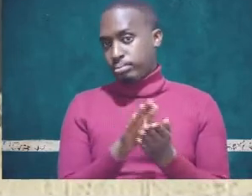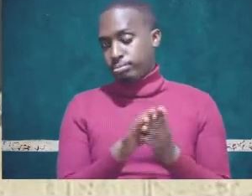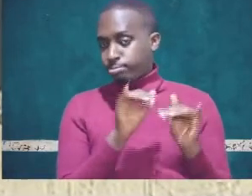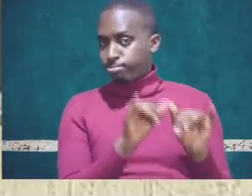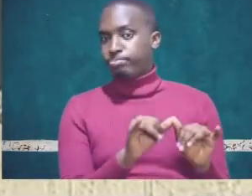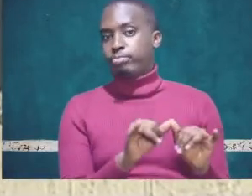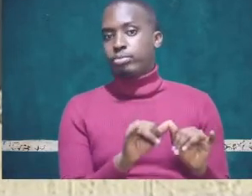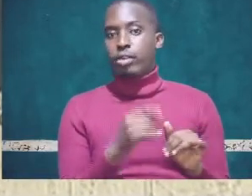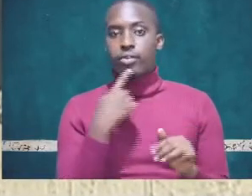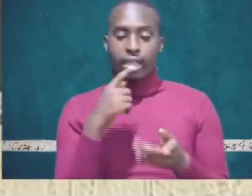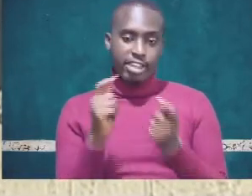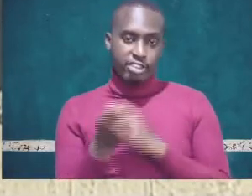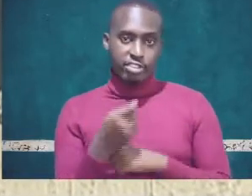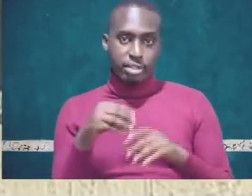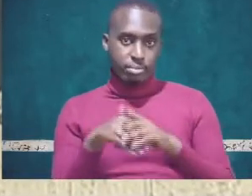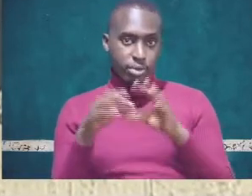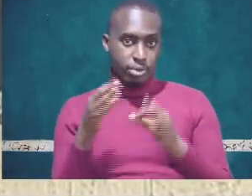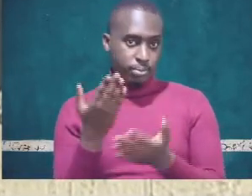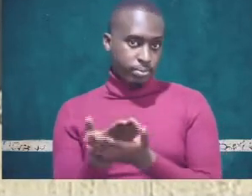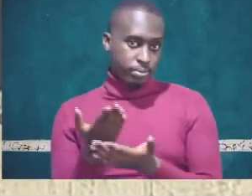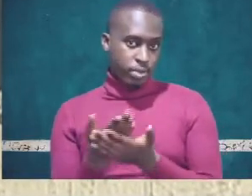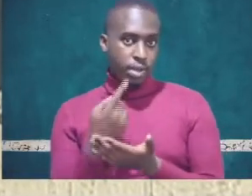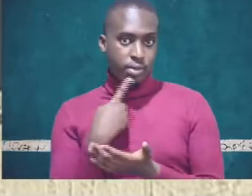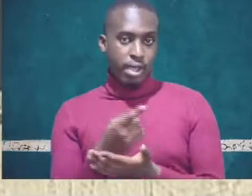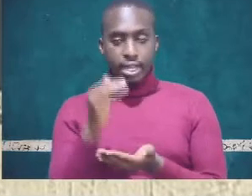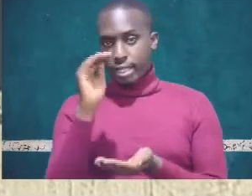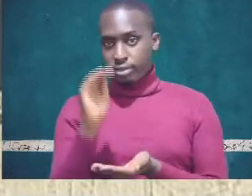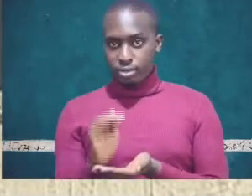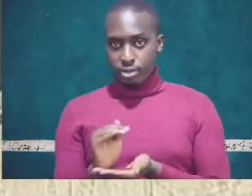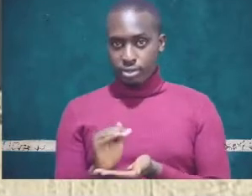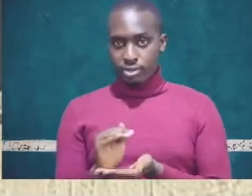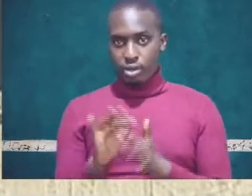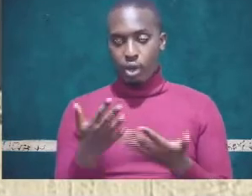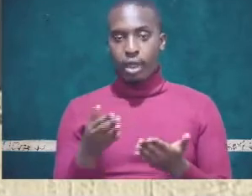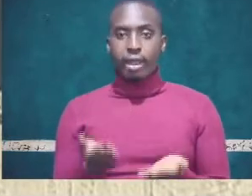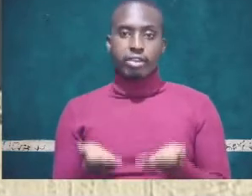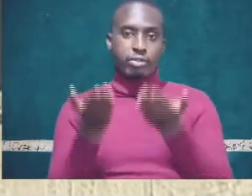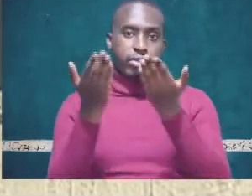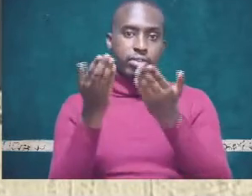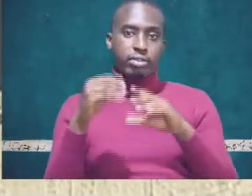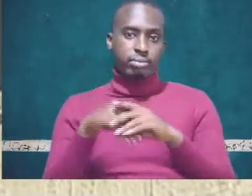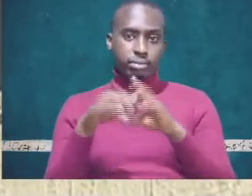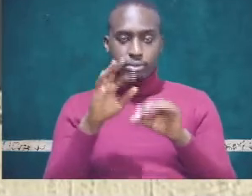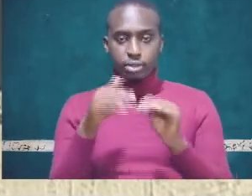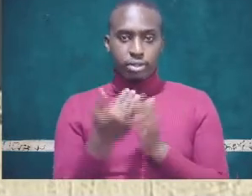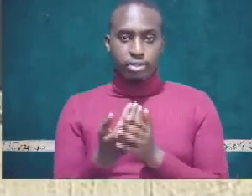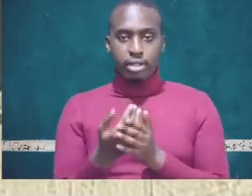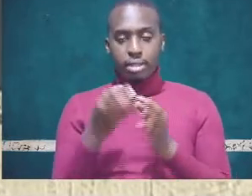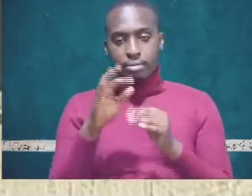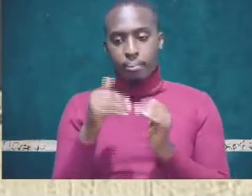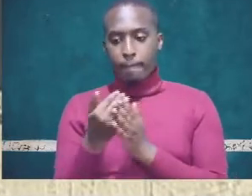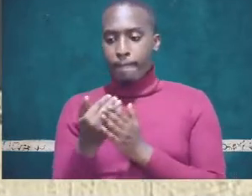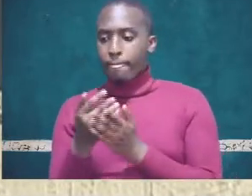constant. So a change in quantity demanded is a decrease or an increase in the quantity demanded of a commodity due